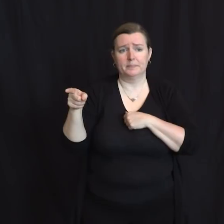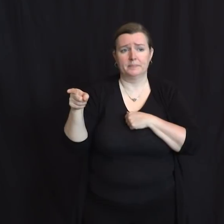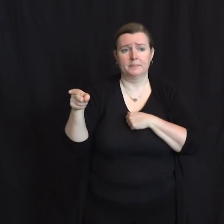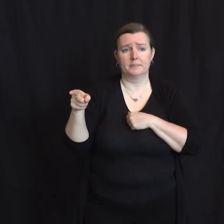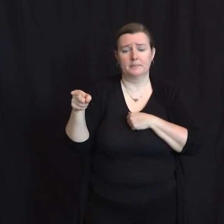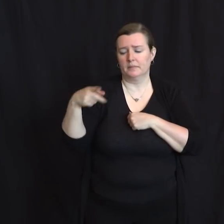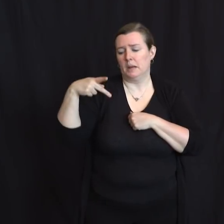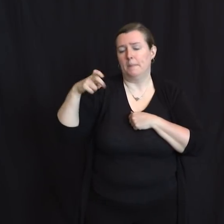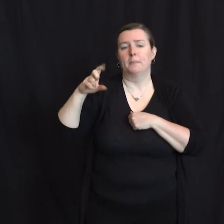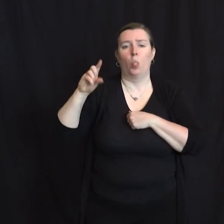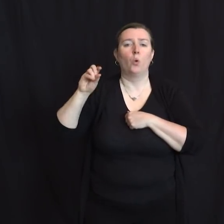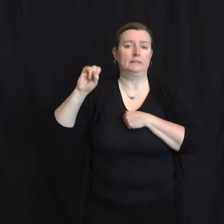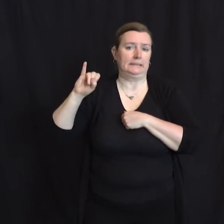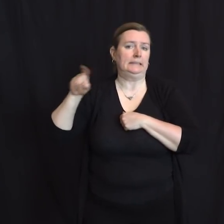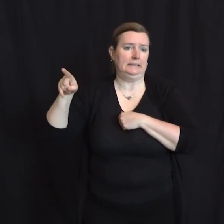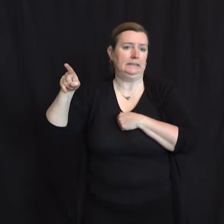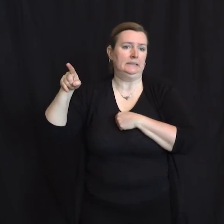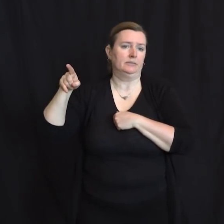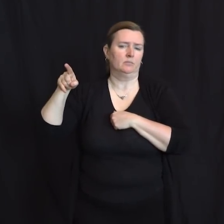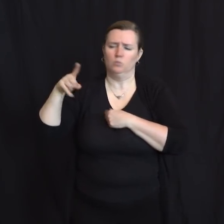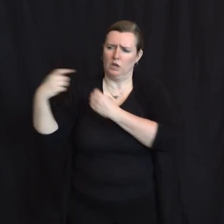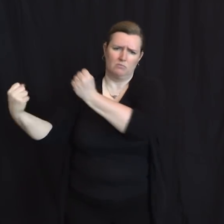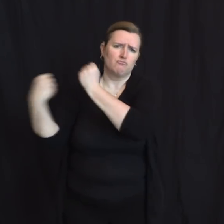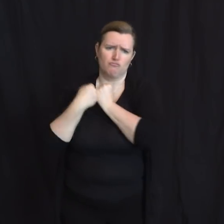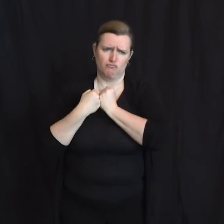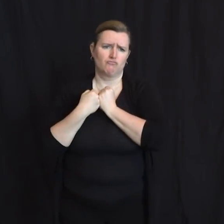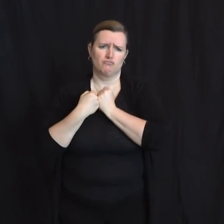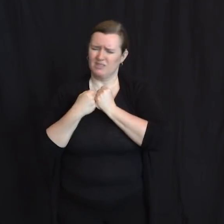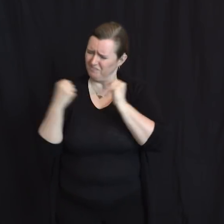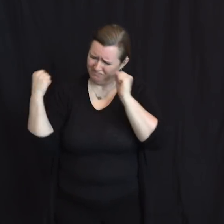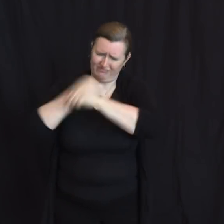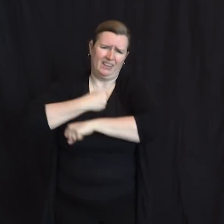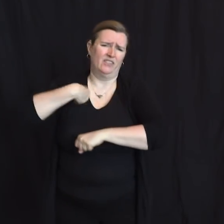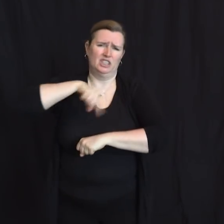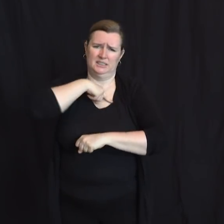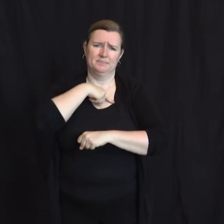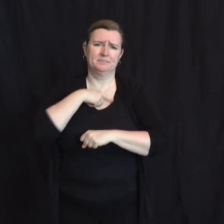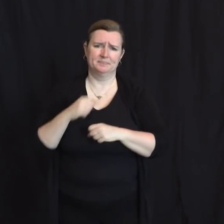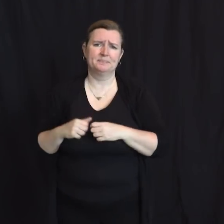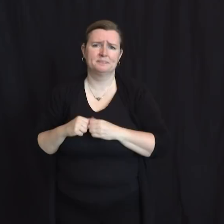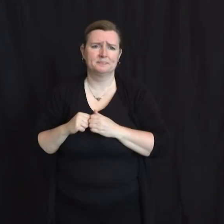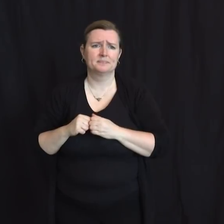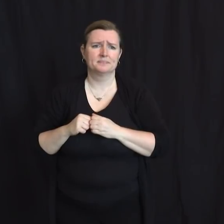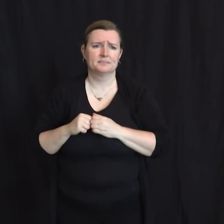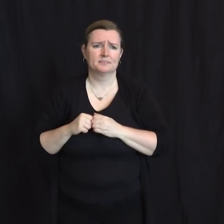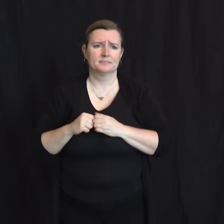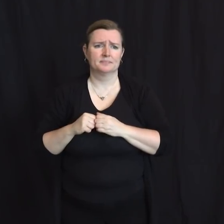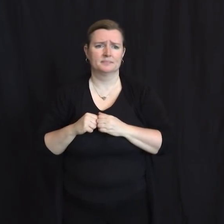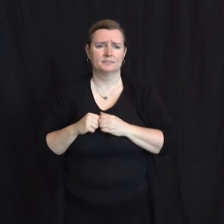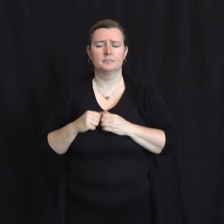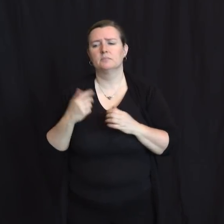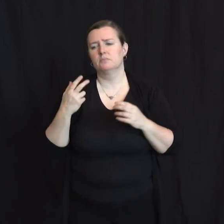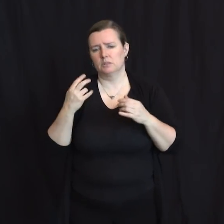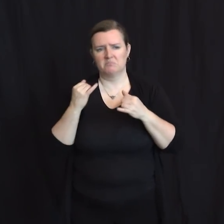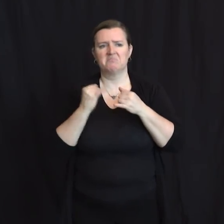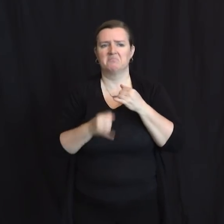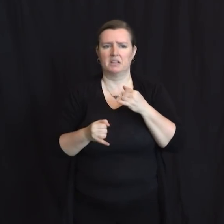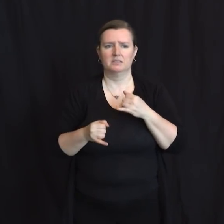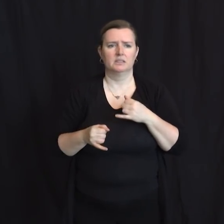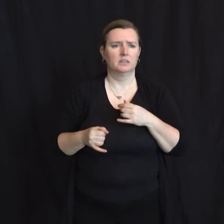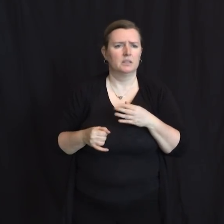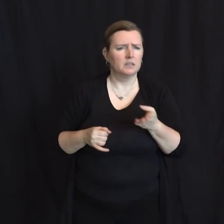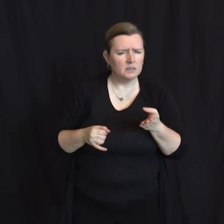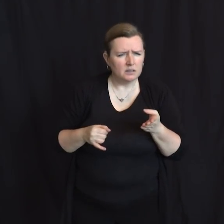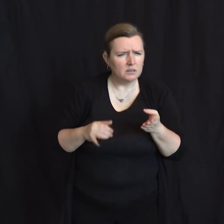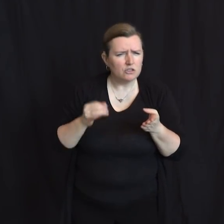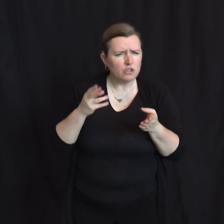behalf on this. Who would like to, this is our last comments and then we're going to break. John asked about when do you see